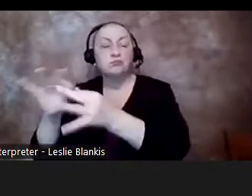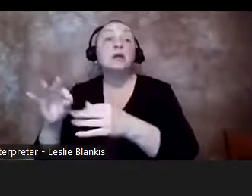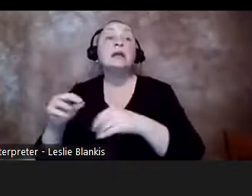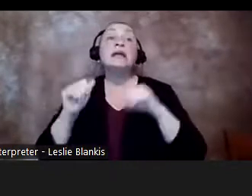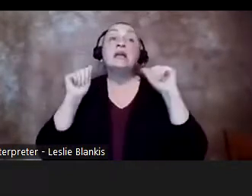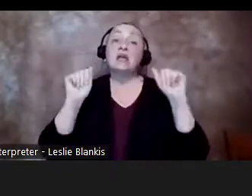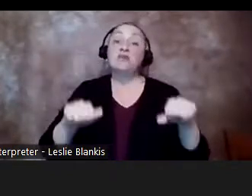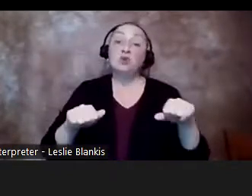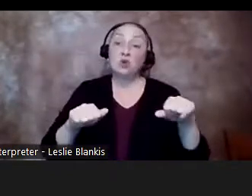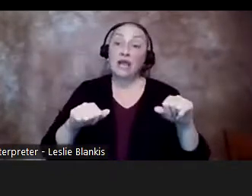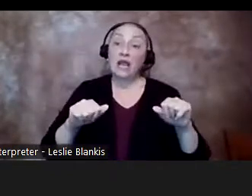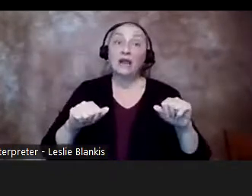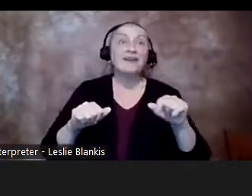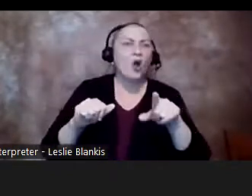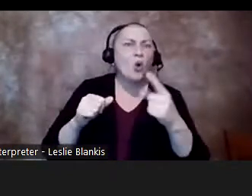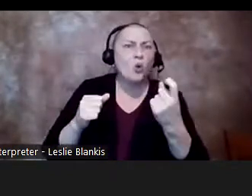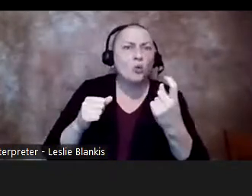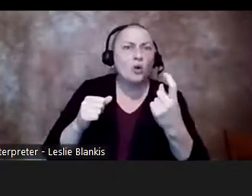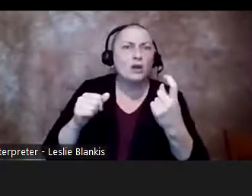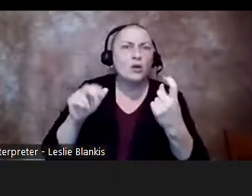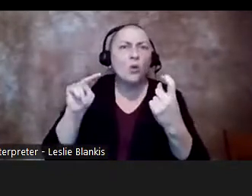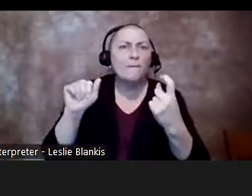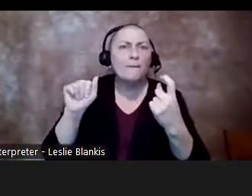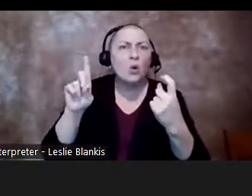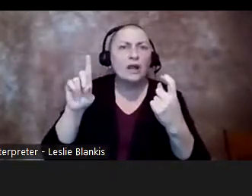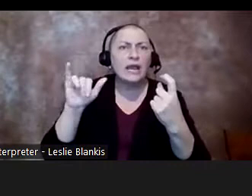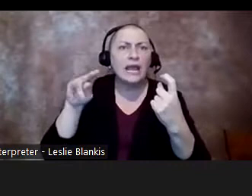chat, all right, Nadine